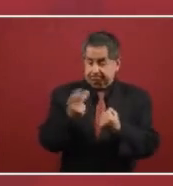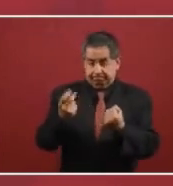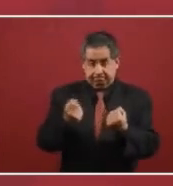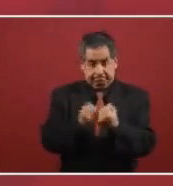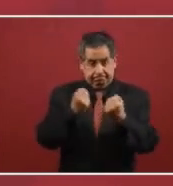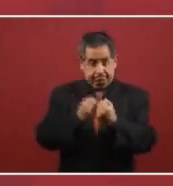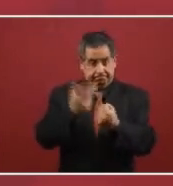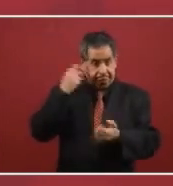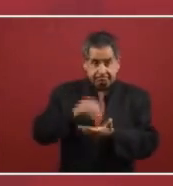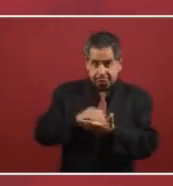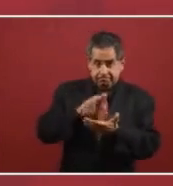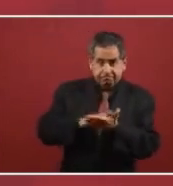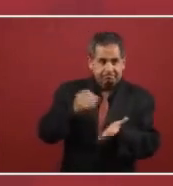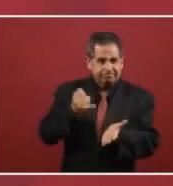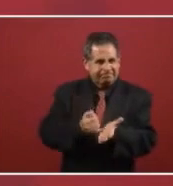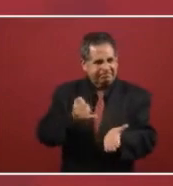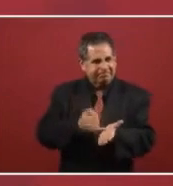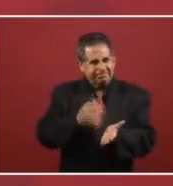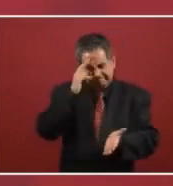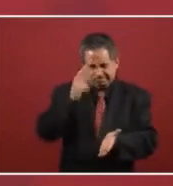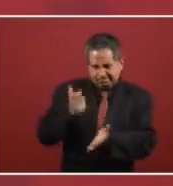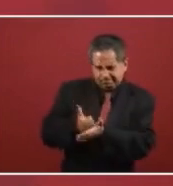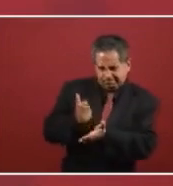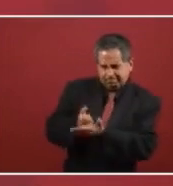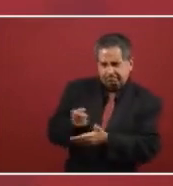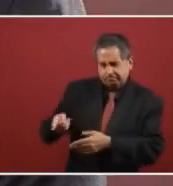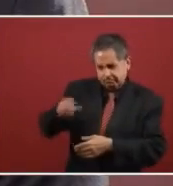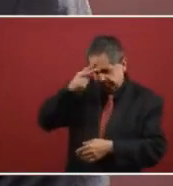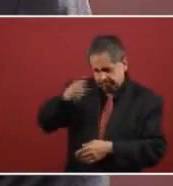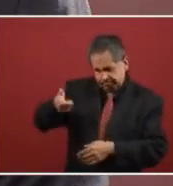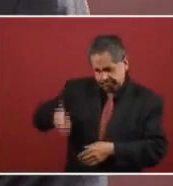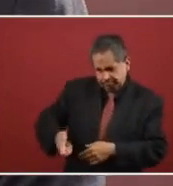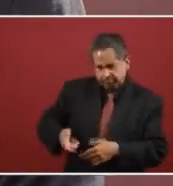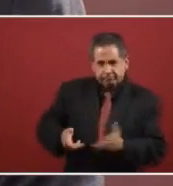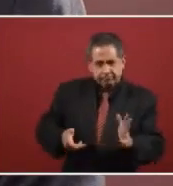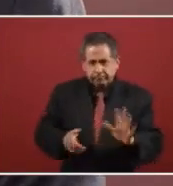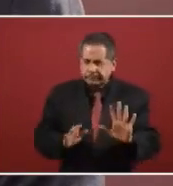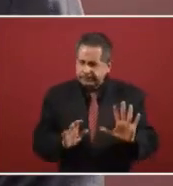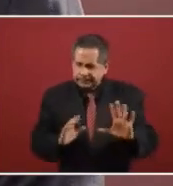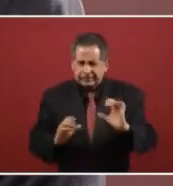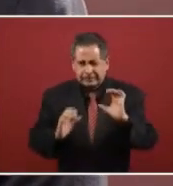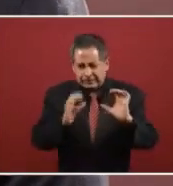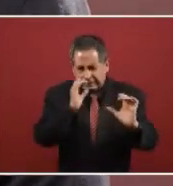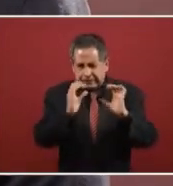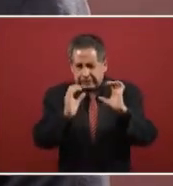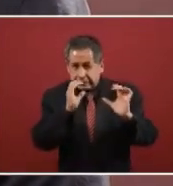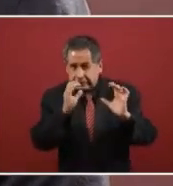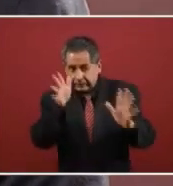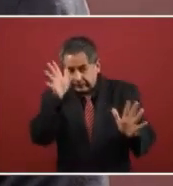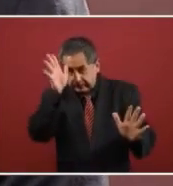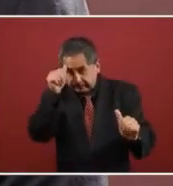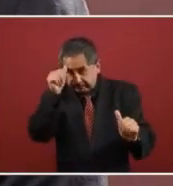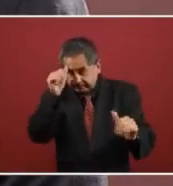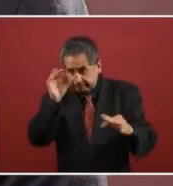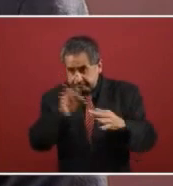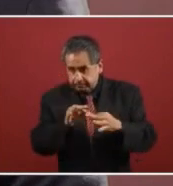confrontation amenaza de los aranceles, when they threatened contra de the México, tariffs against se Mexico, buscó el acuerdo. we looked for an agreement.